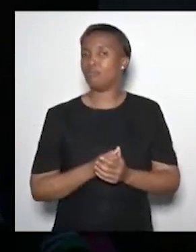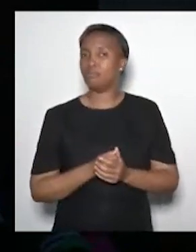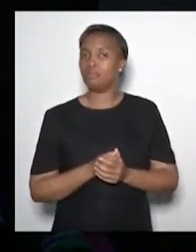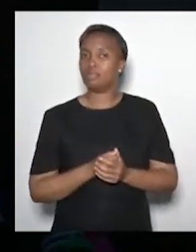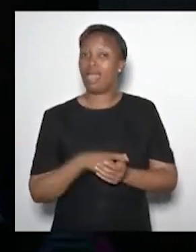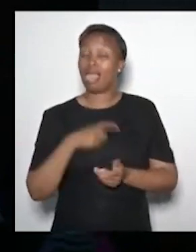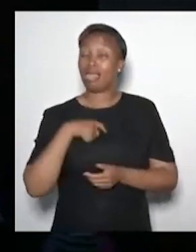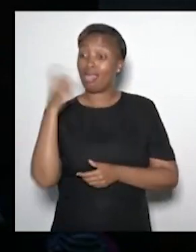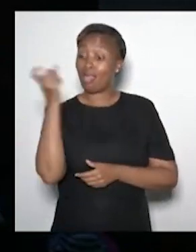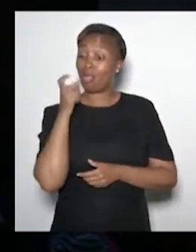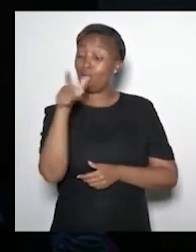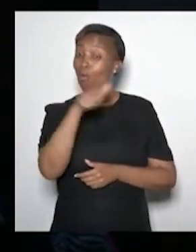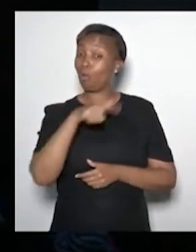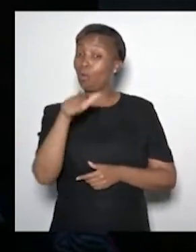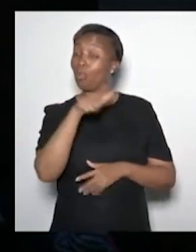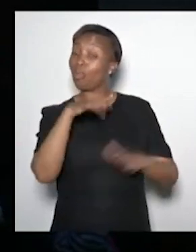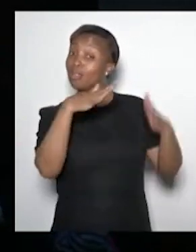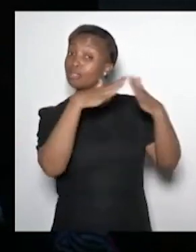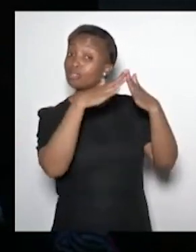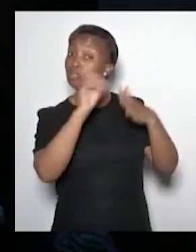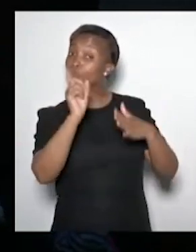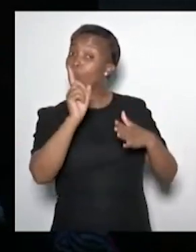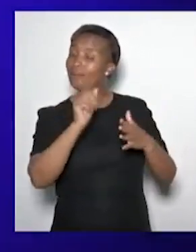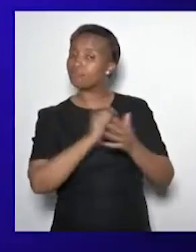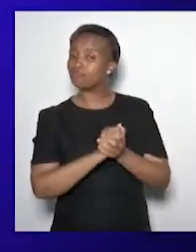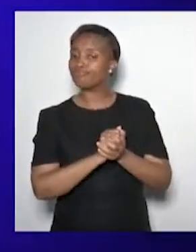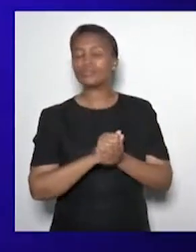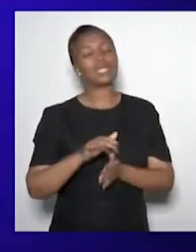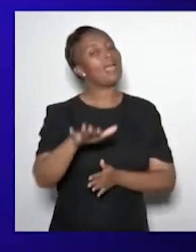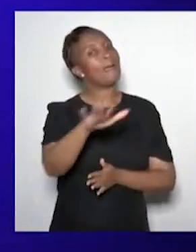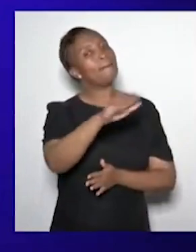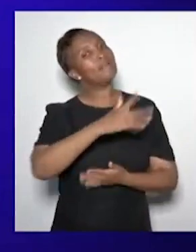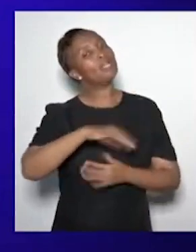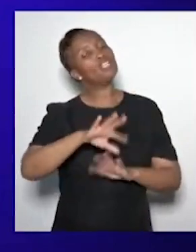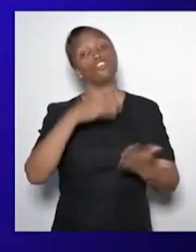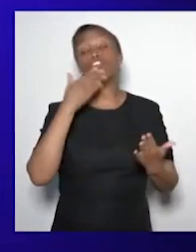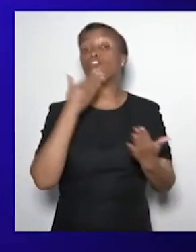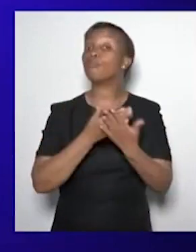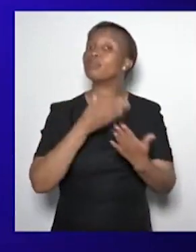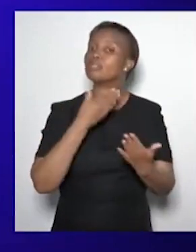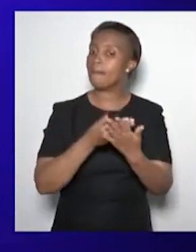I call the local church a place of possibilities,